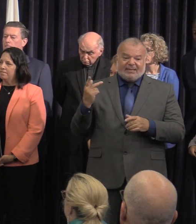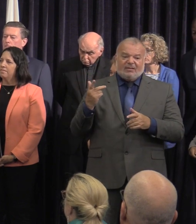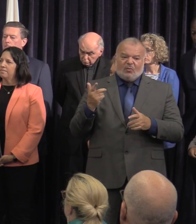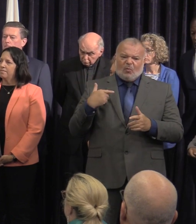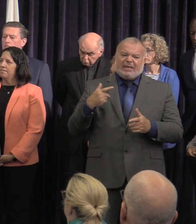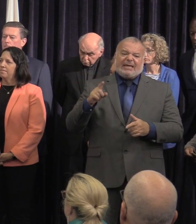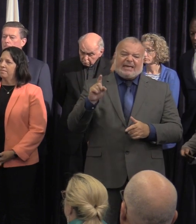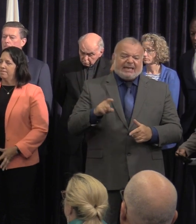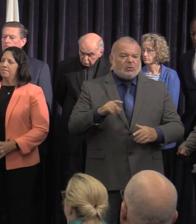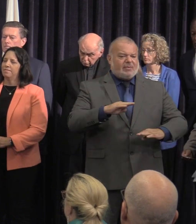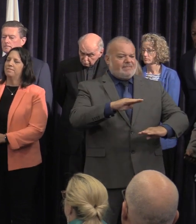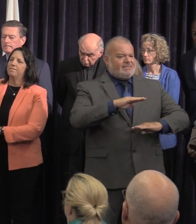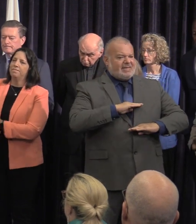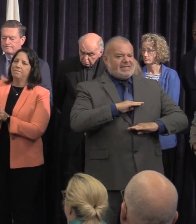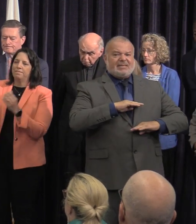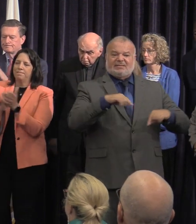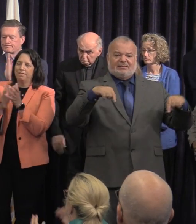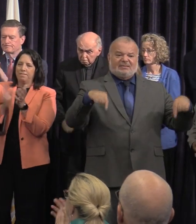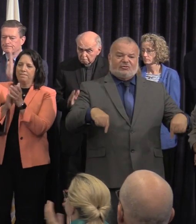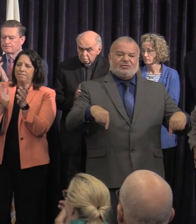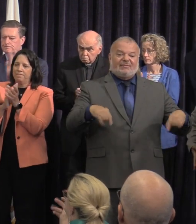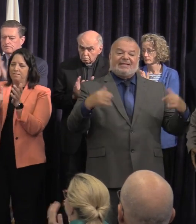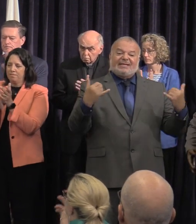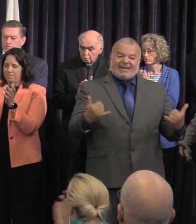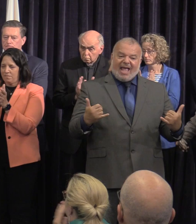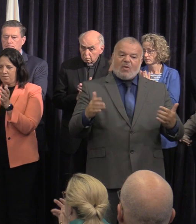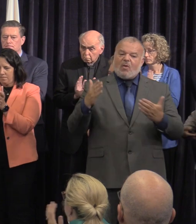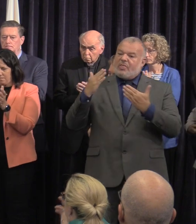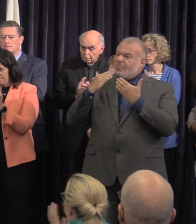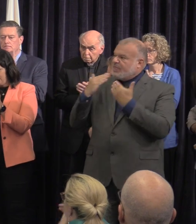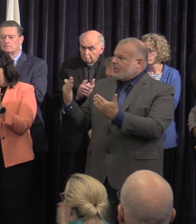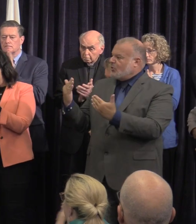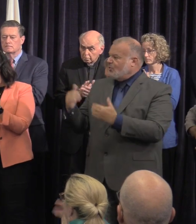We are meeting it today. Thank you.